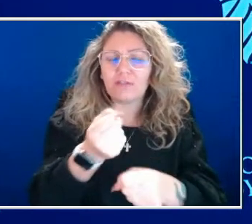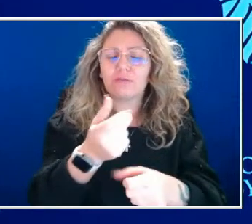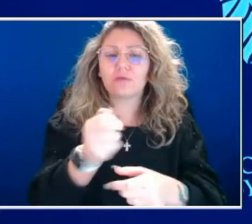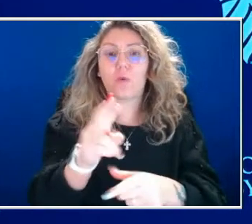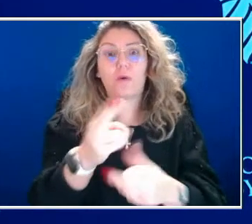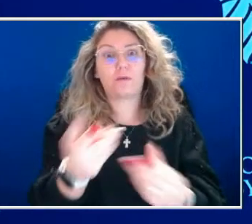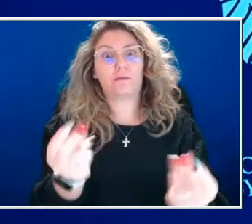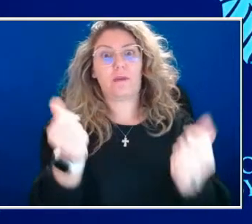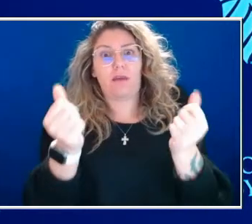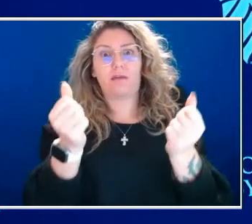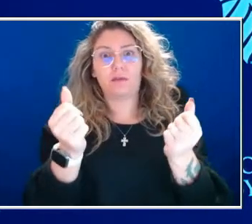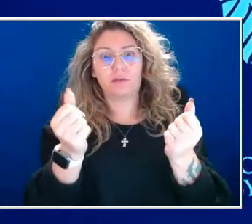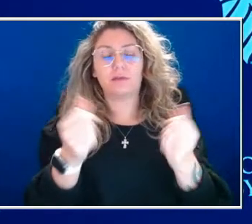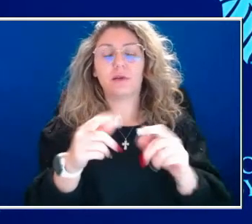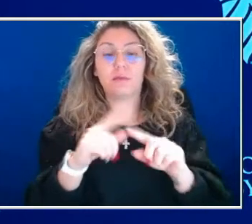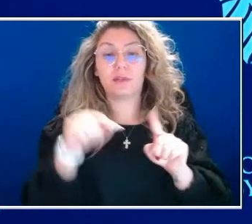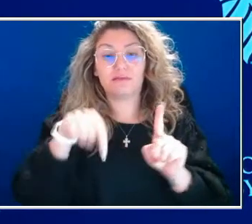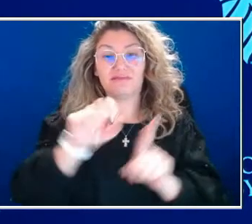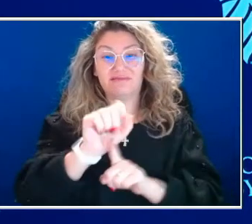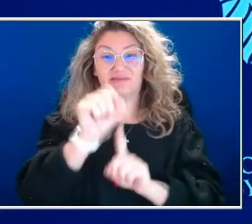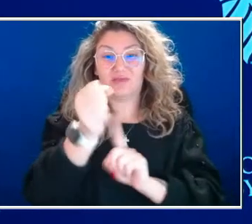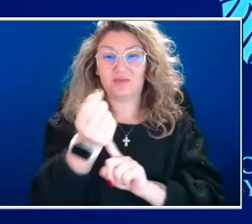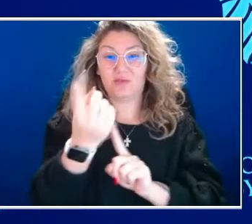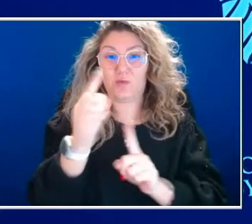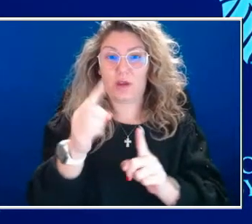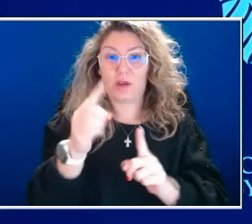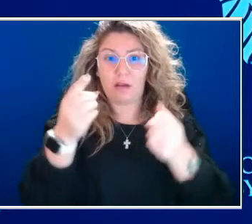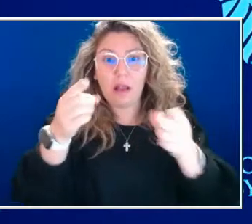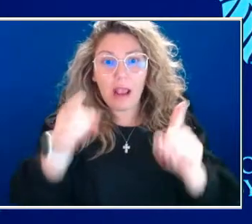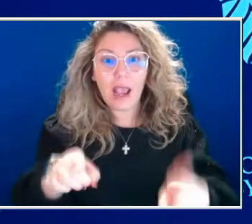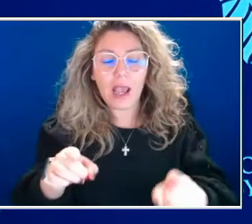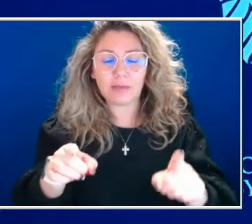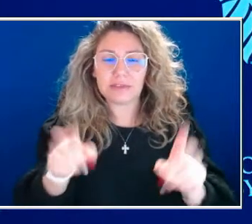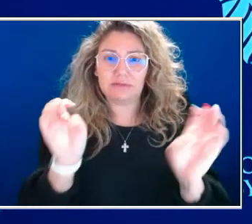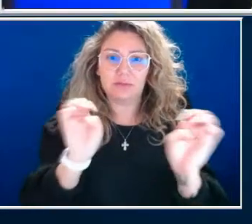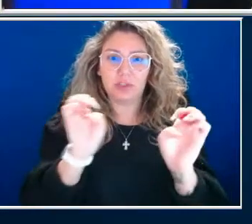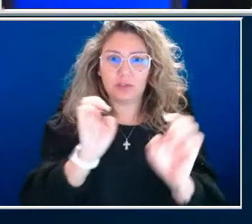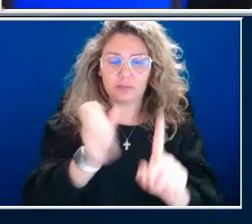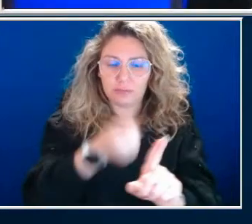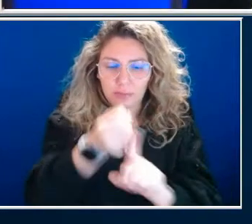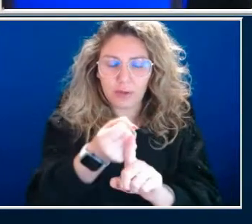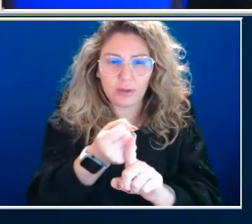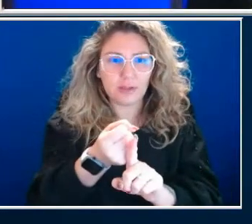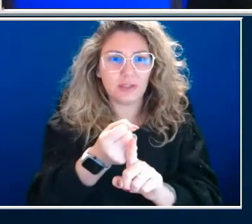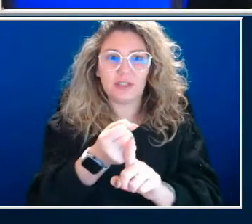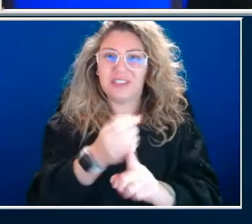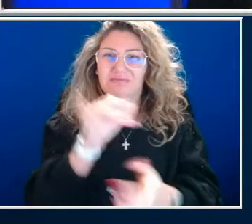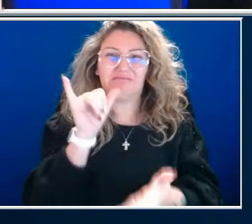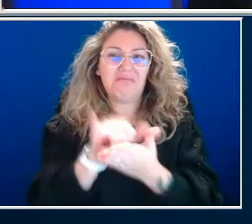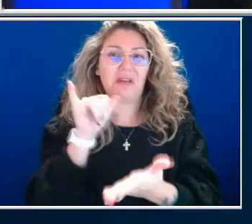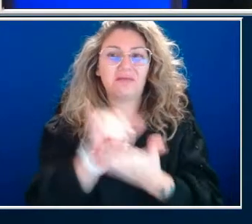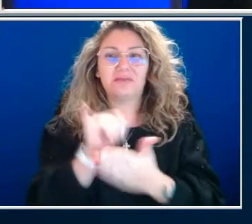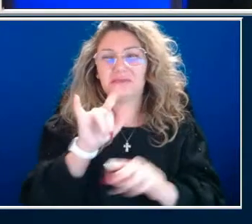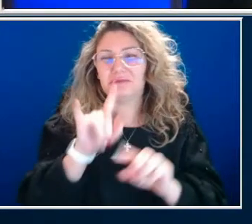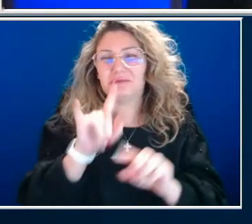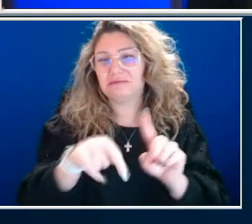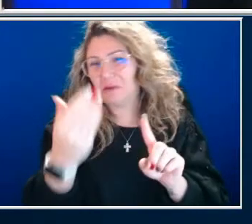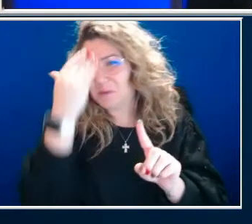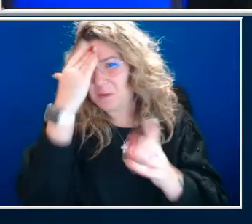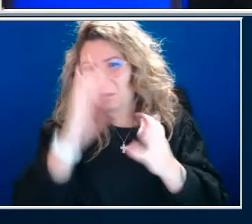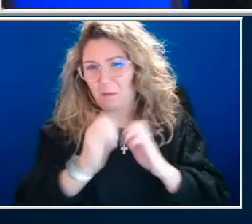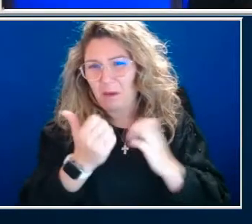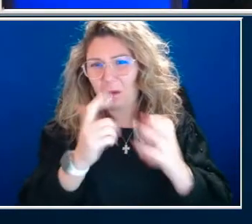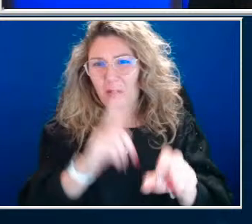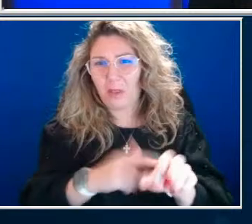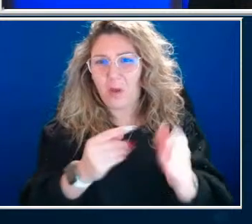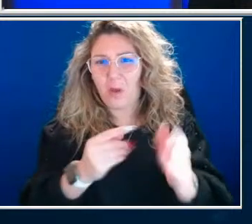But in this situation where it happens emergently, it's impossible to know how fast it grew. Really, really scary. So how are they diagnosed,